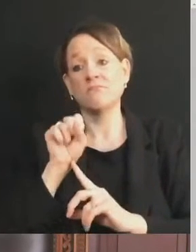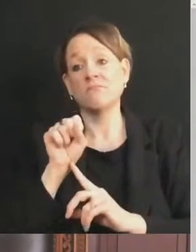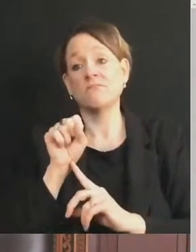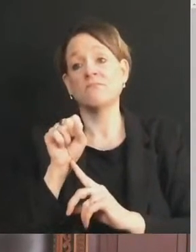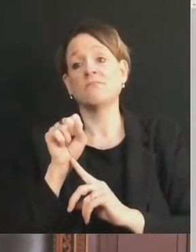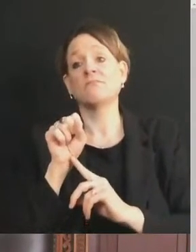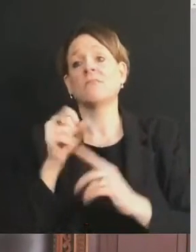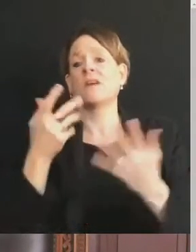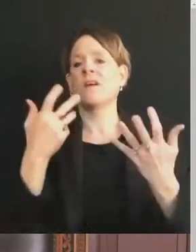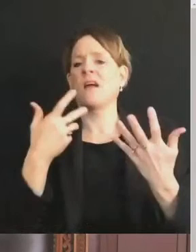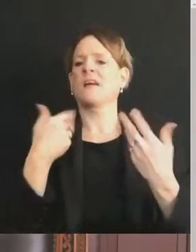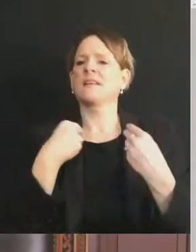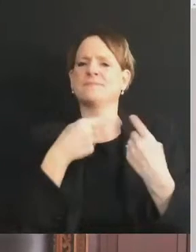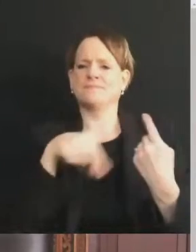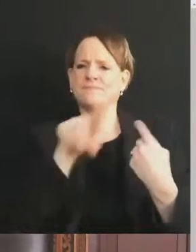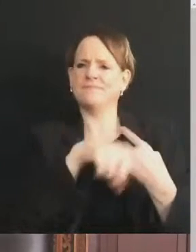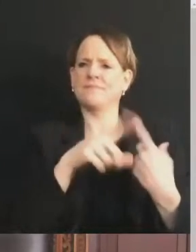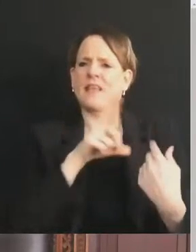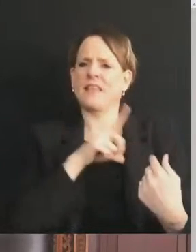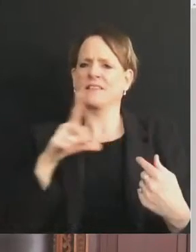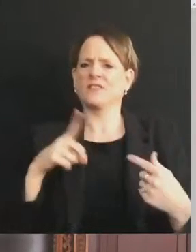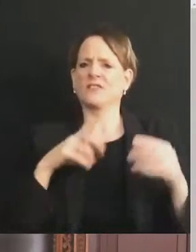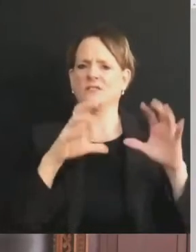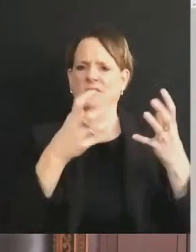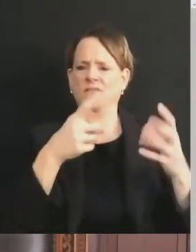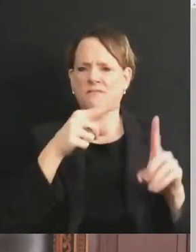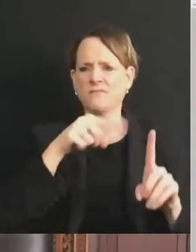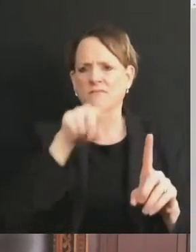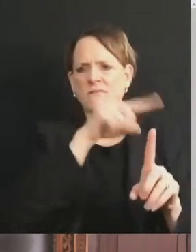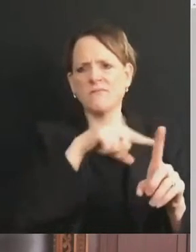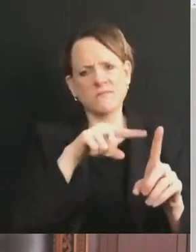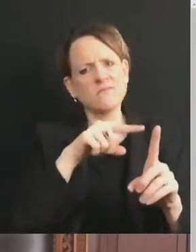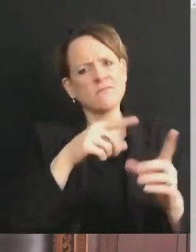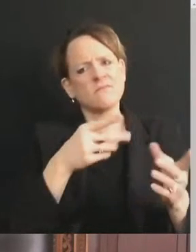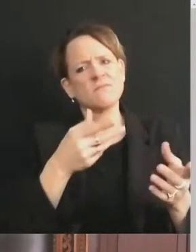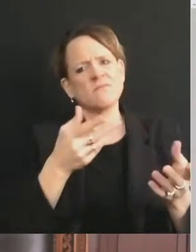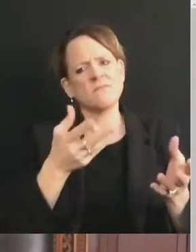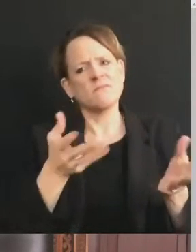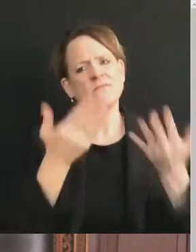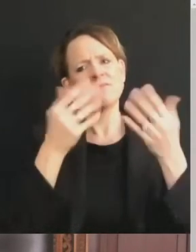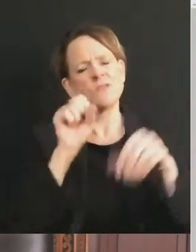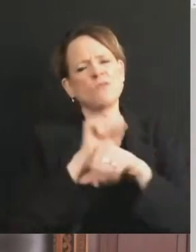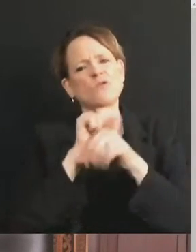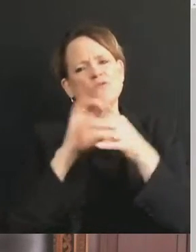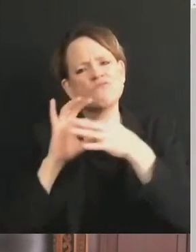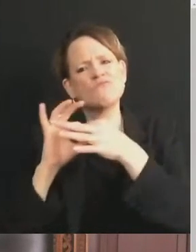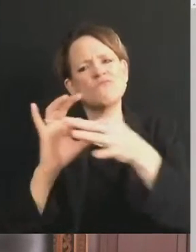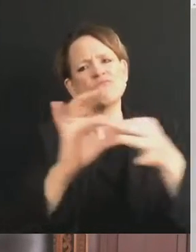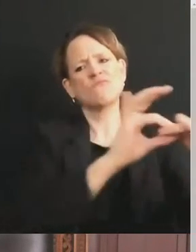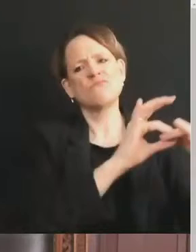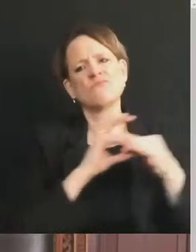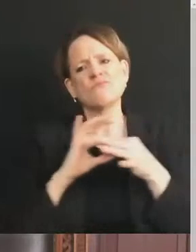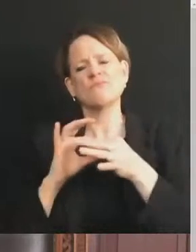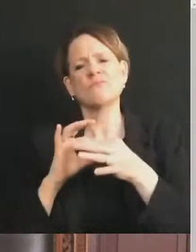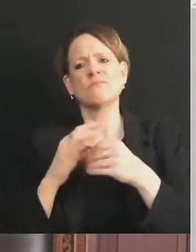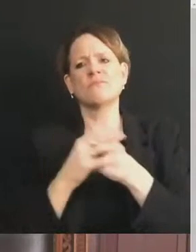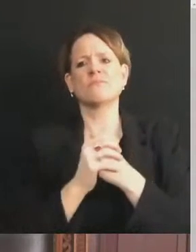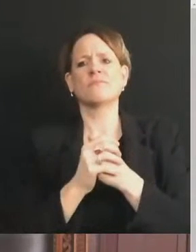end of the day, Molly, it is around the basics, and we can kind of nibble around the edges in some other ways,